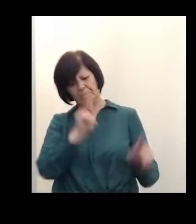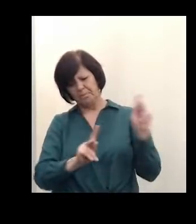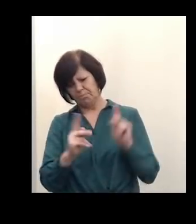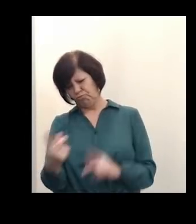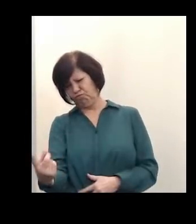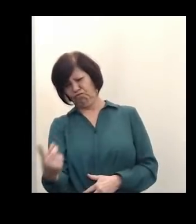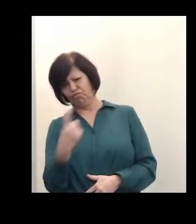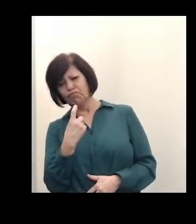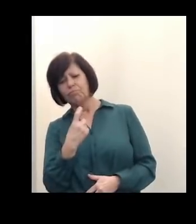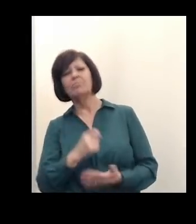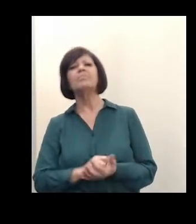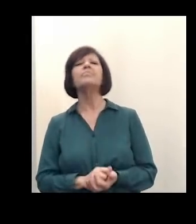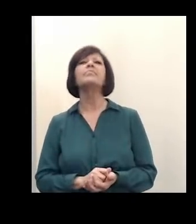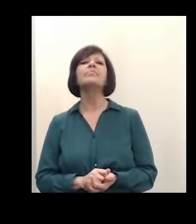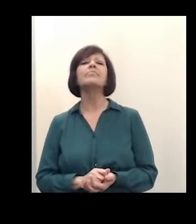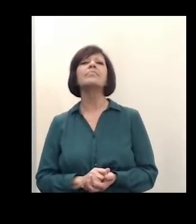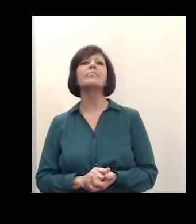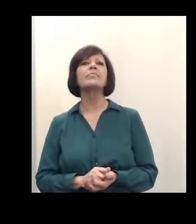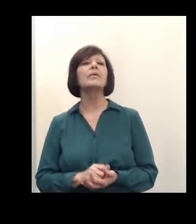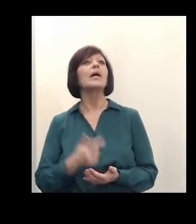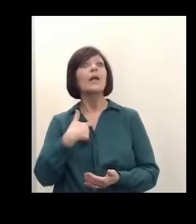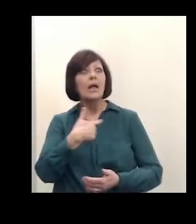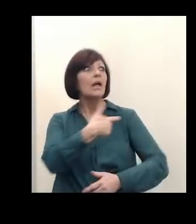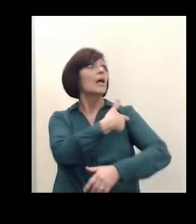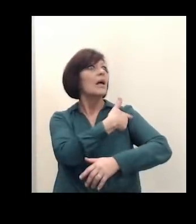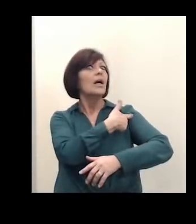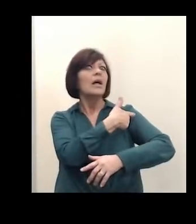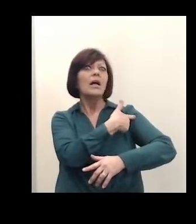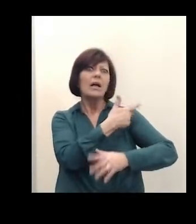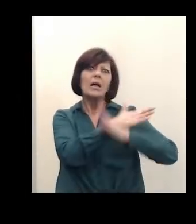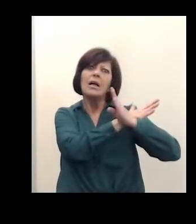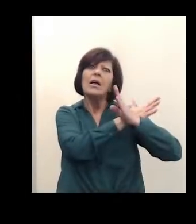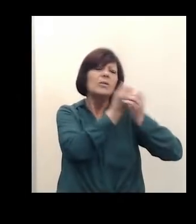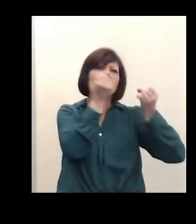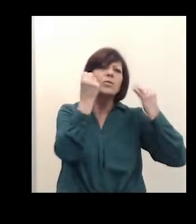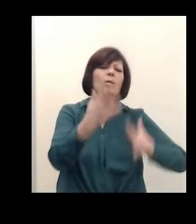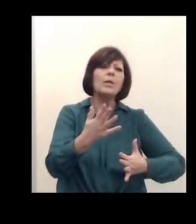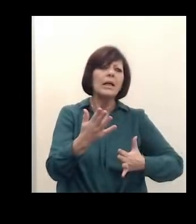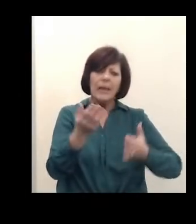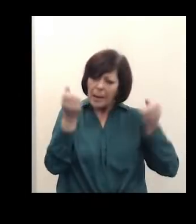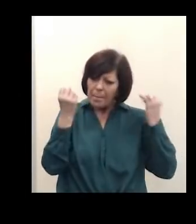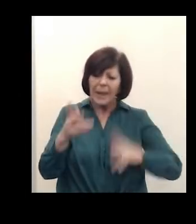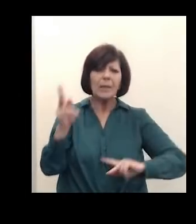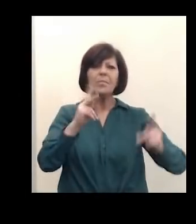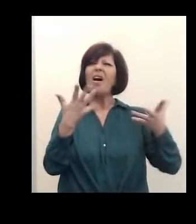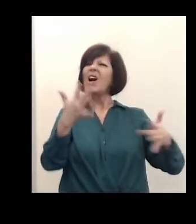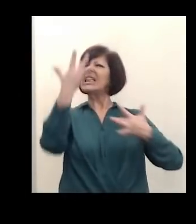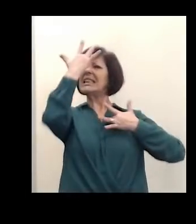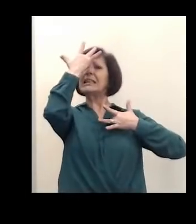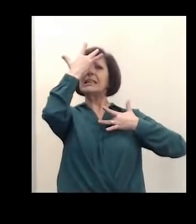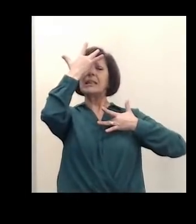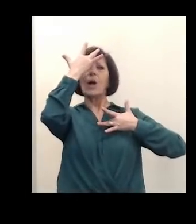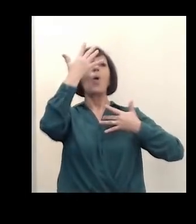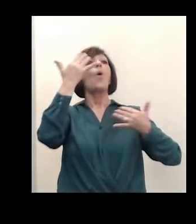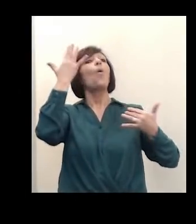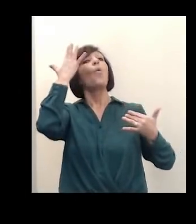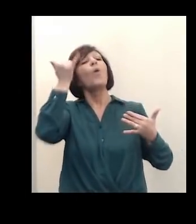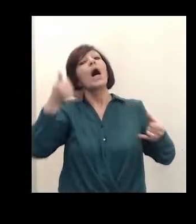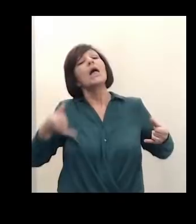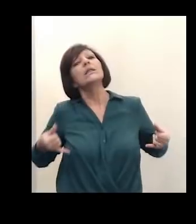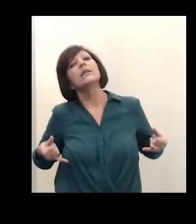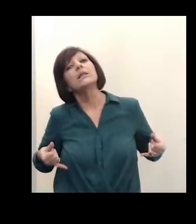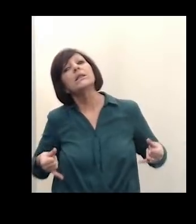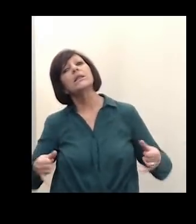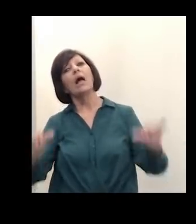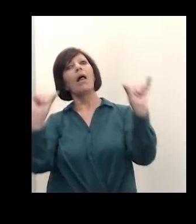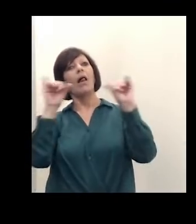is, we're vaccinating so many people. Many people have already been infected. Why are we still having these